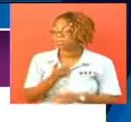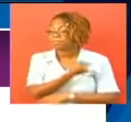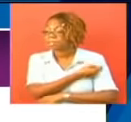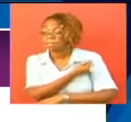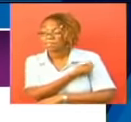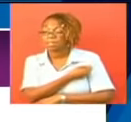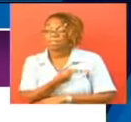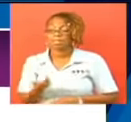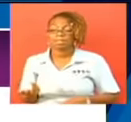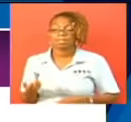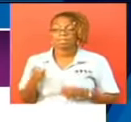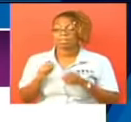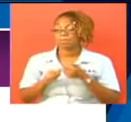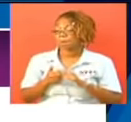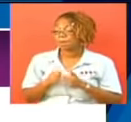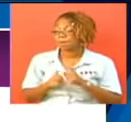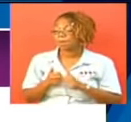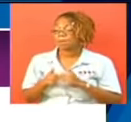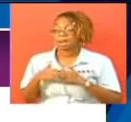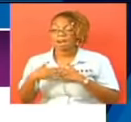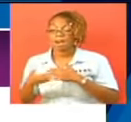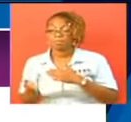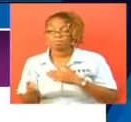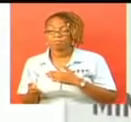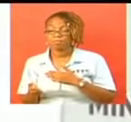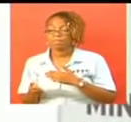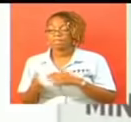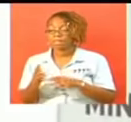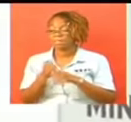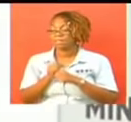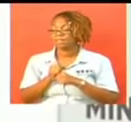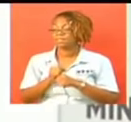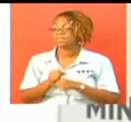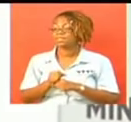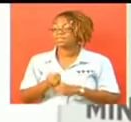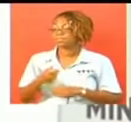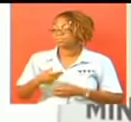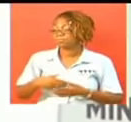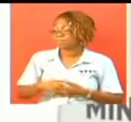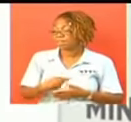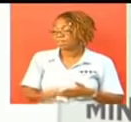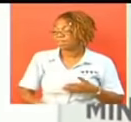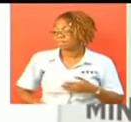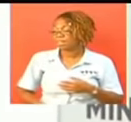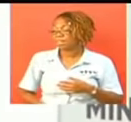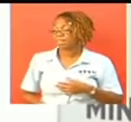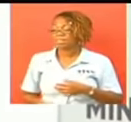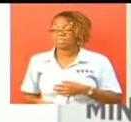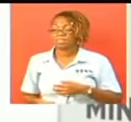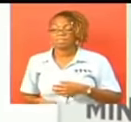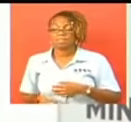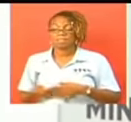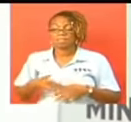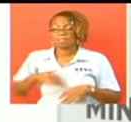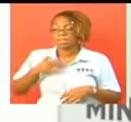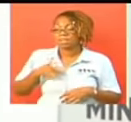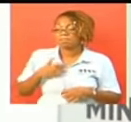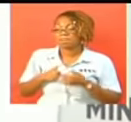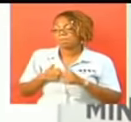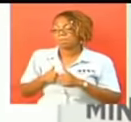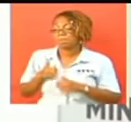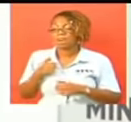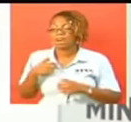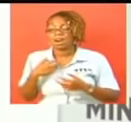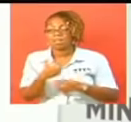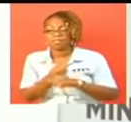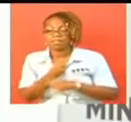a good question. In terms of, there's a lot of misinformation out there that's spread through the social media. The vaccine does